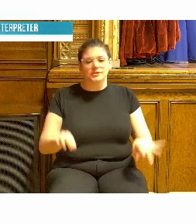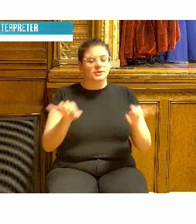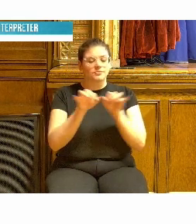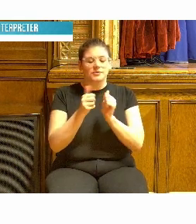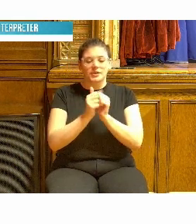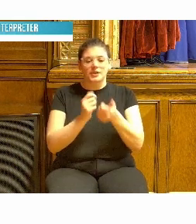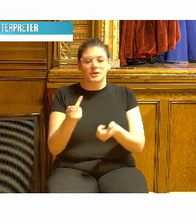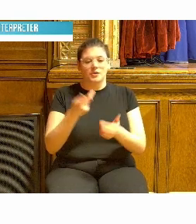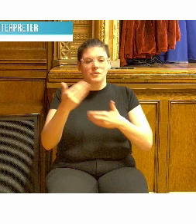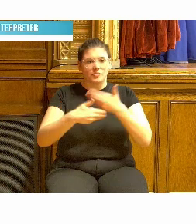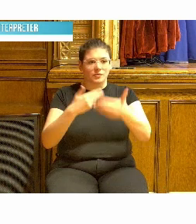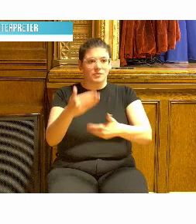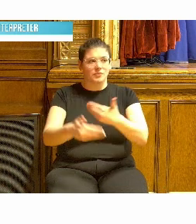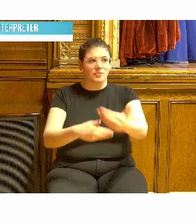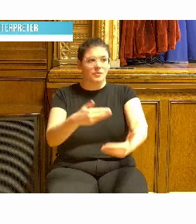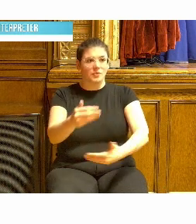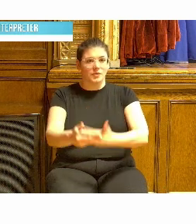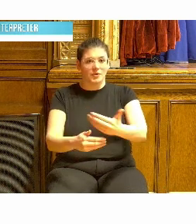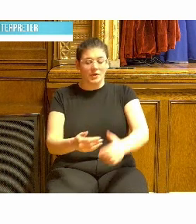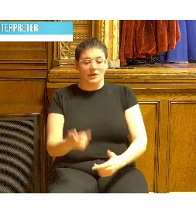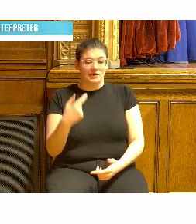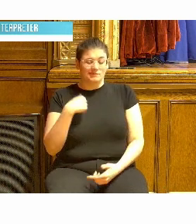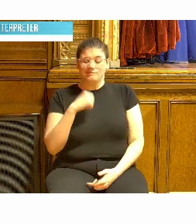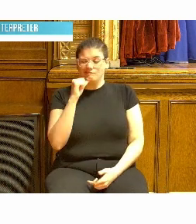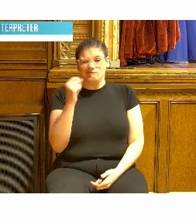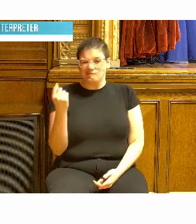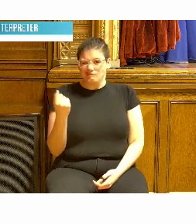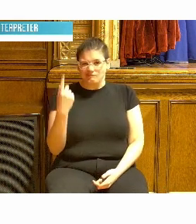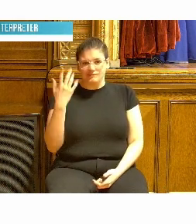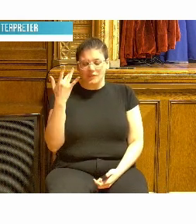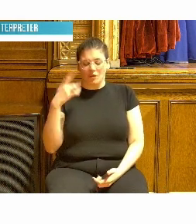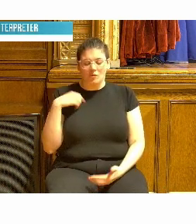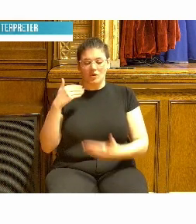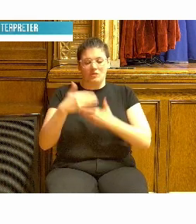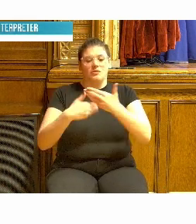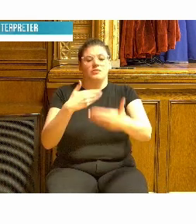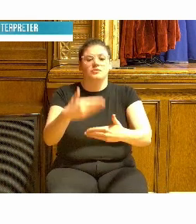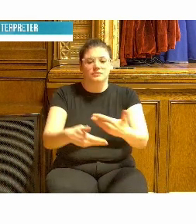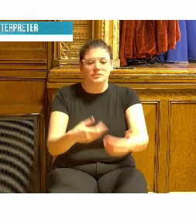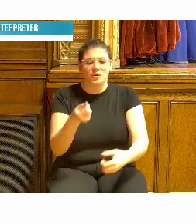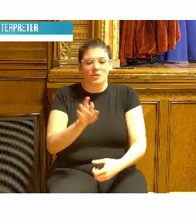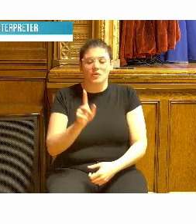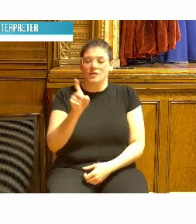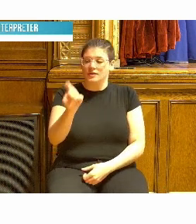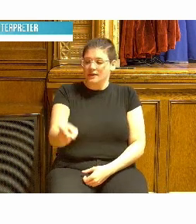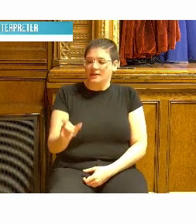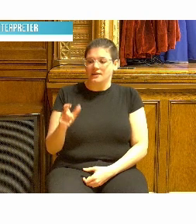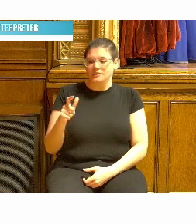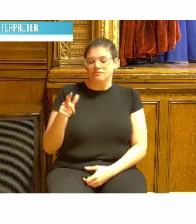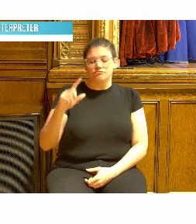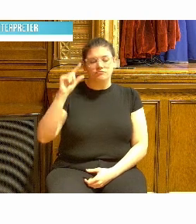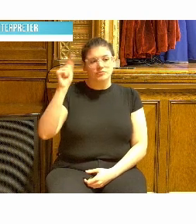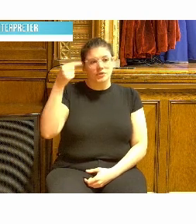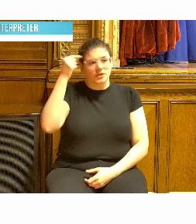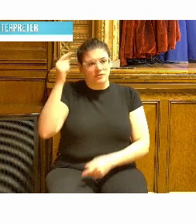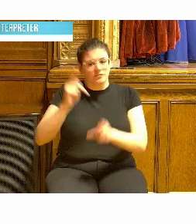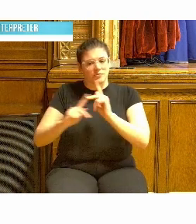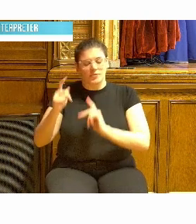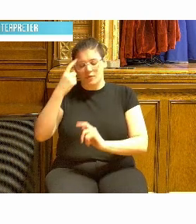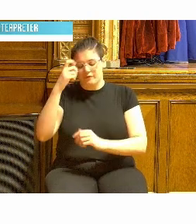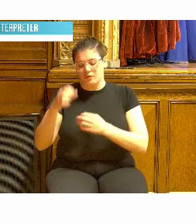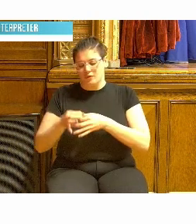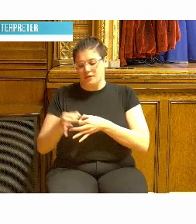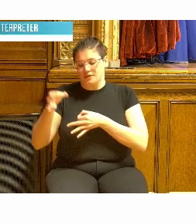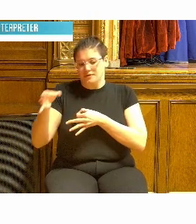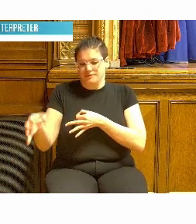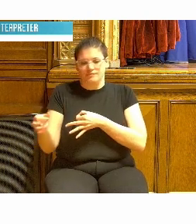sense in going further, definitely no sense in us asking our legislators to give you an extension, because it'll all be for naught. We're not going to propose legislation that's